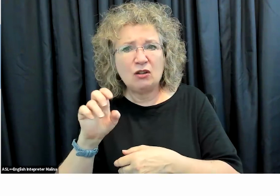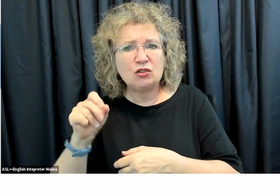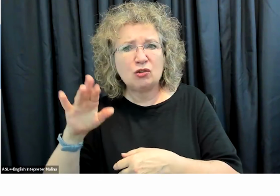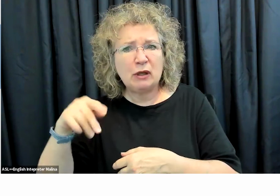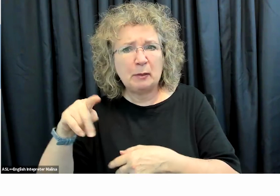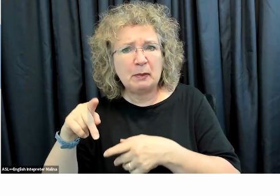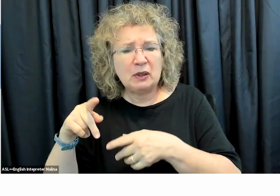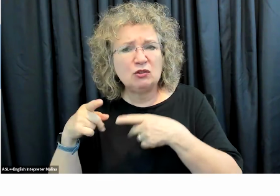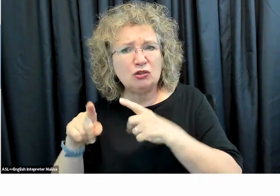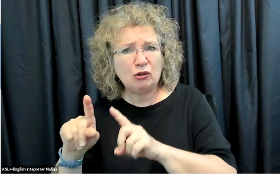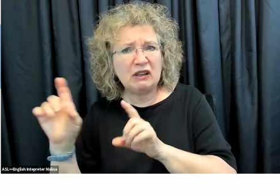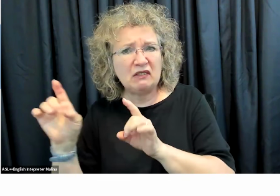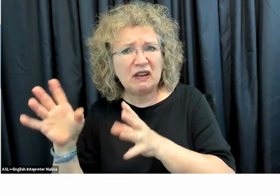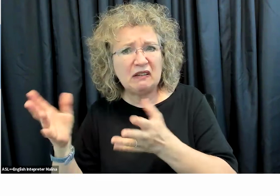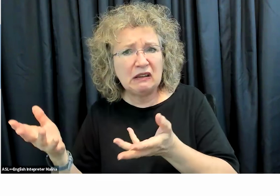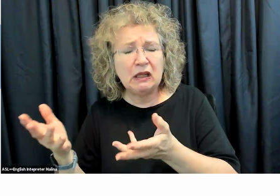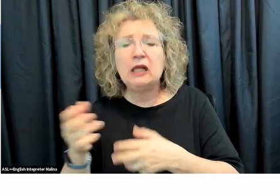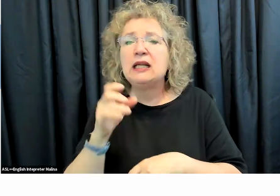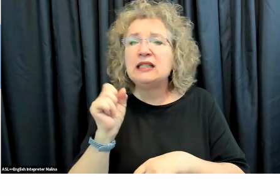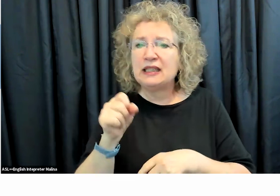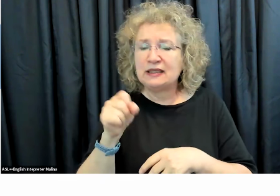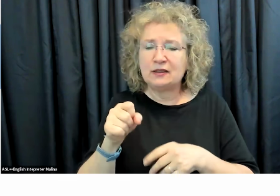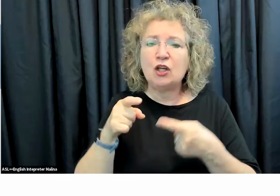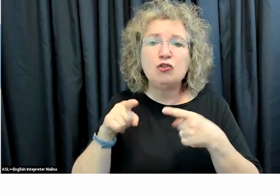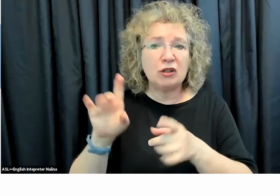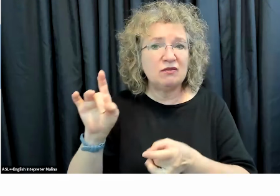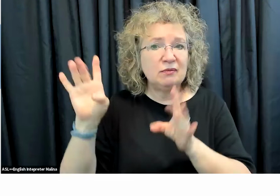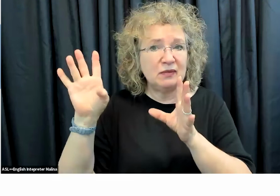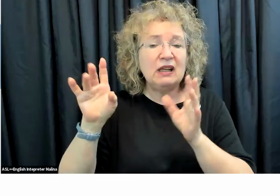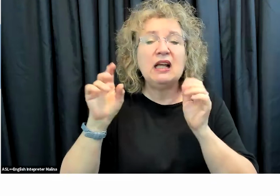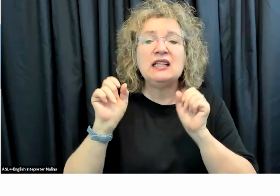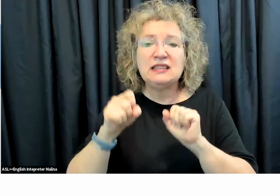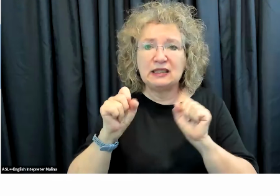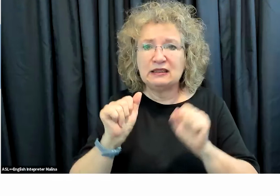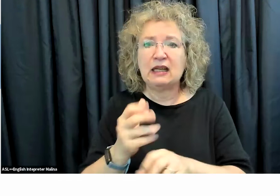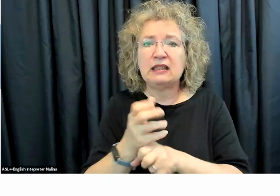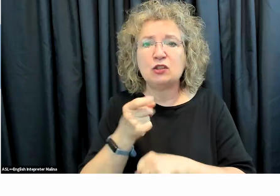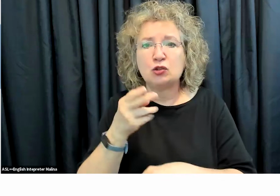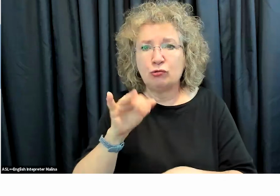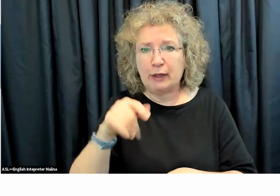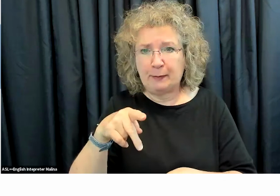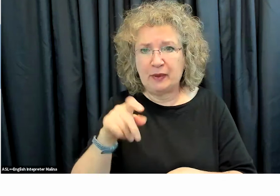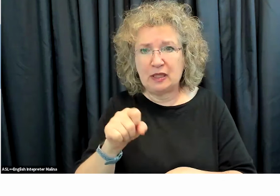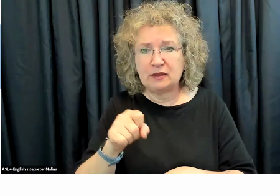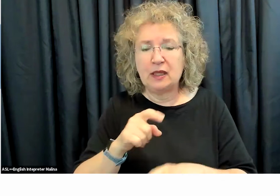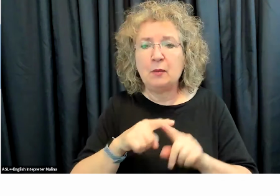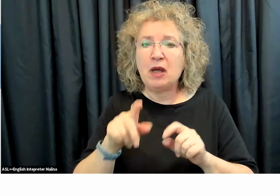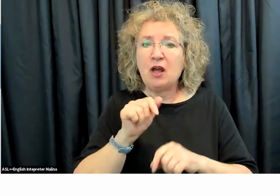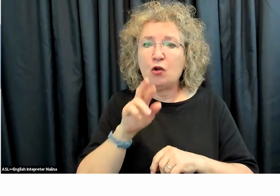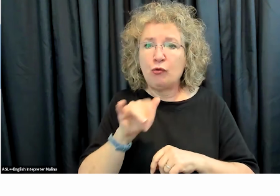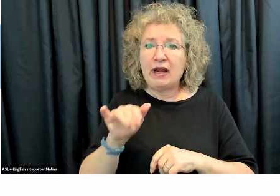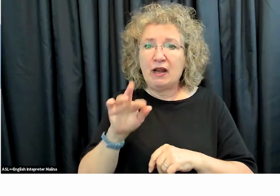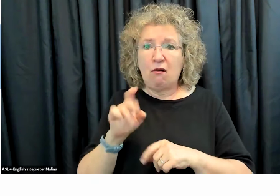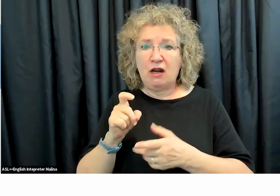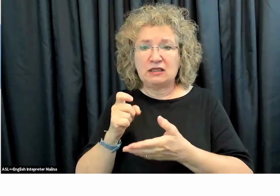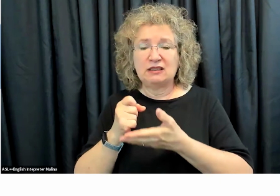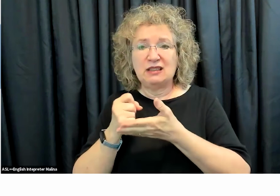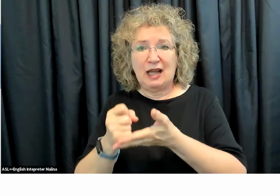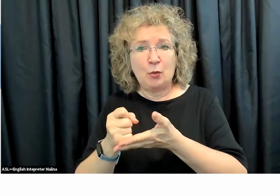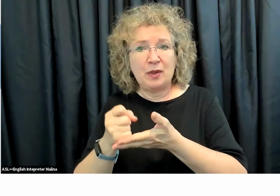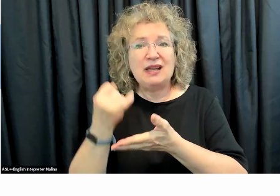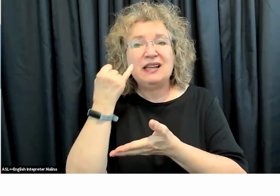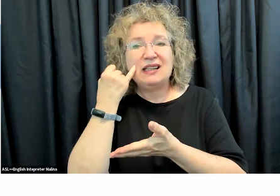they are eligible for their scripts during the incident. The ArrayRx card helps, particularly if you want